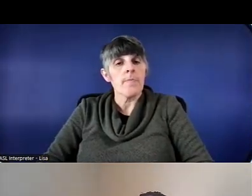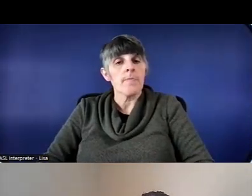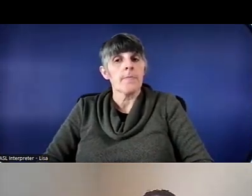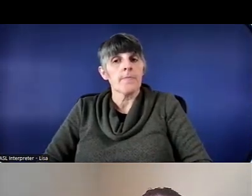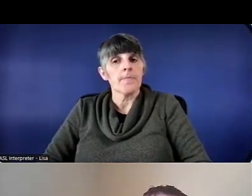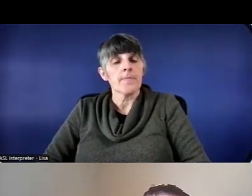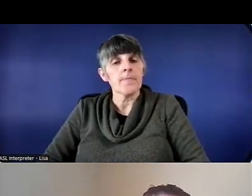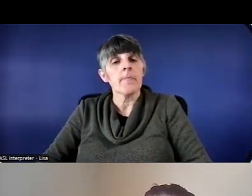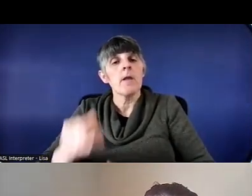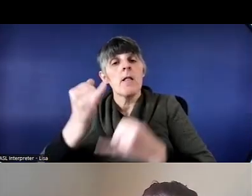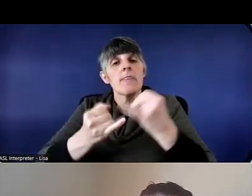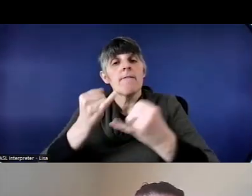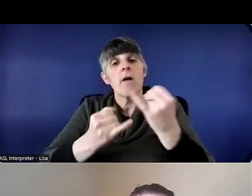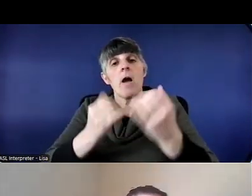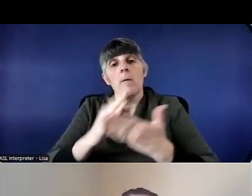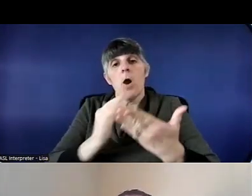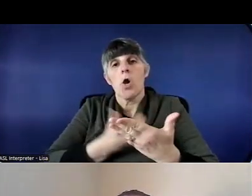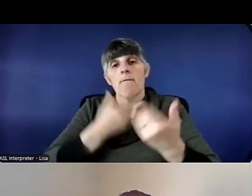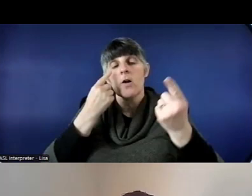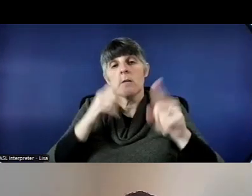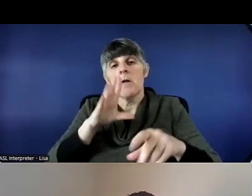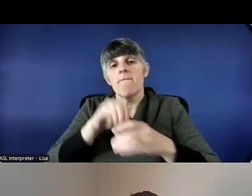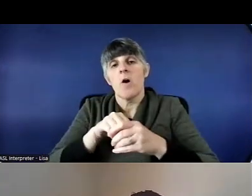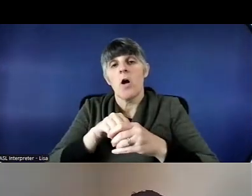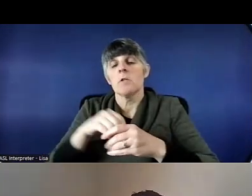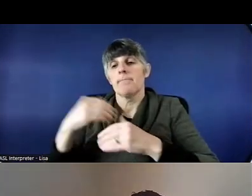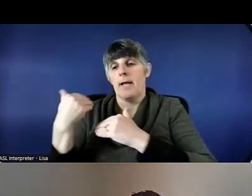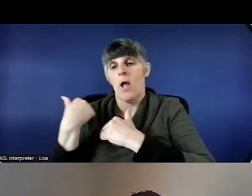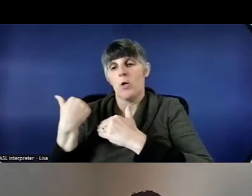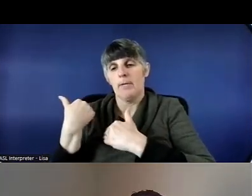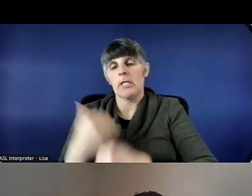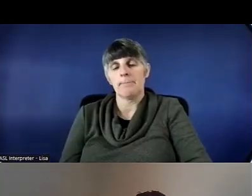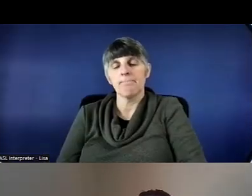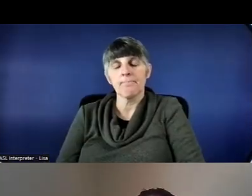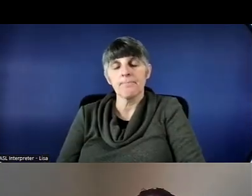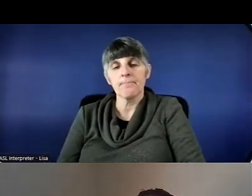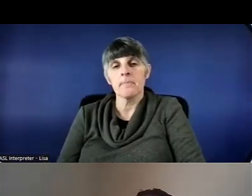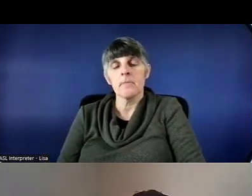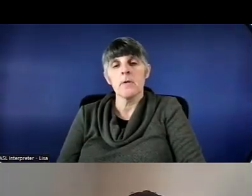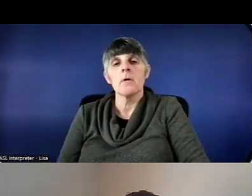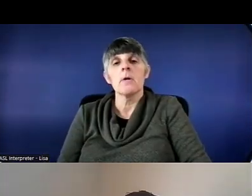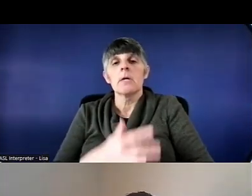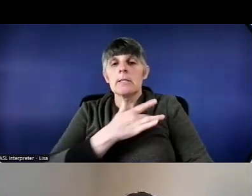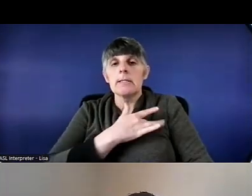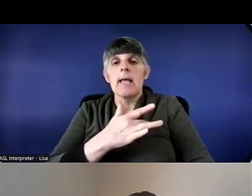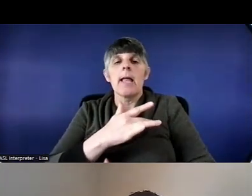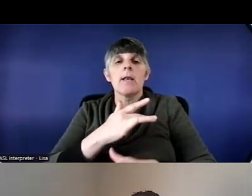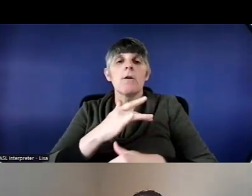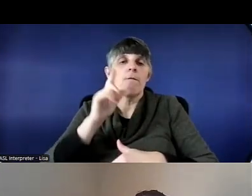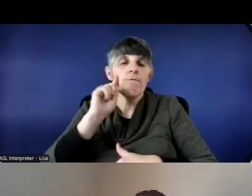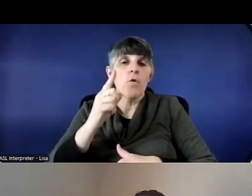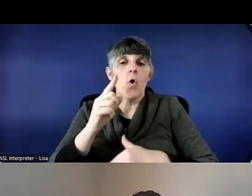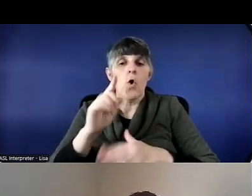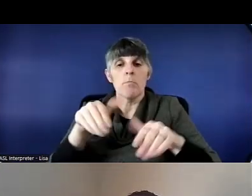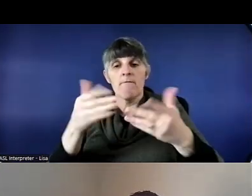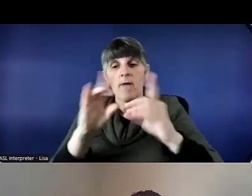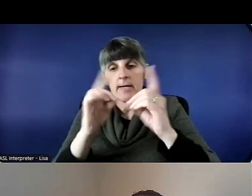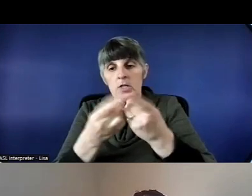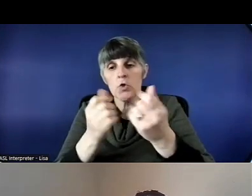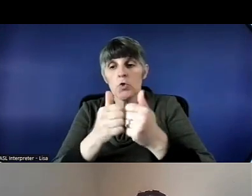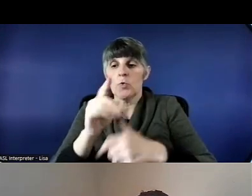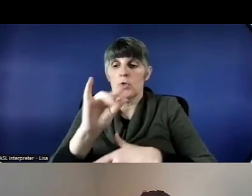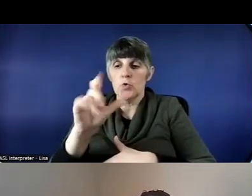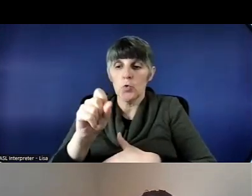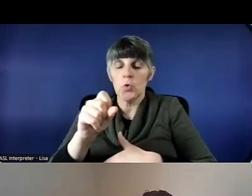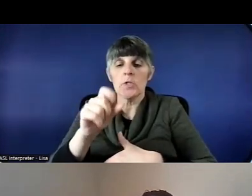The final major component of our settlement revolves around accountability. Our settlements are designed to provide districts with the tools necessary